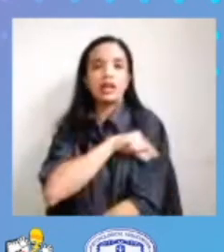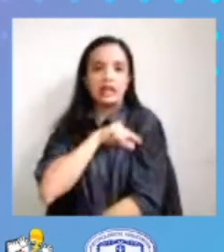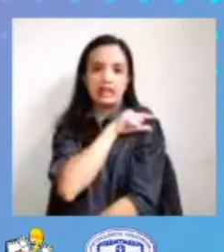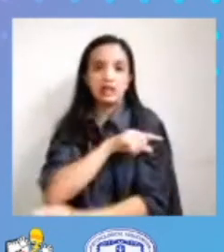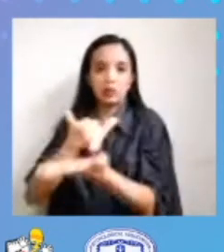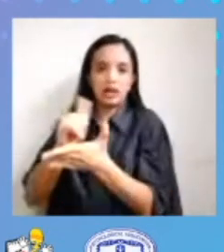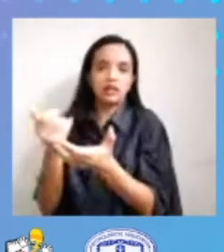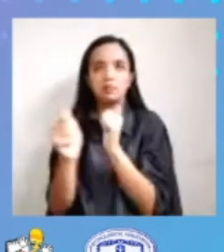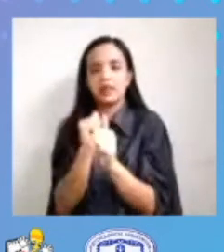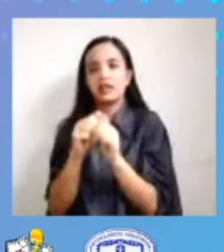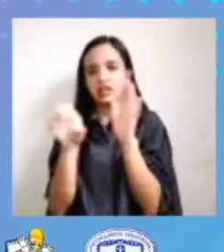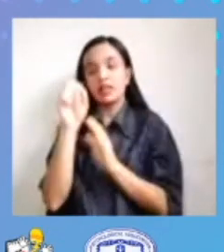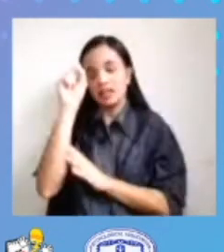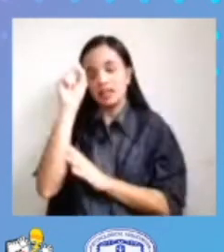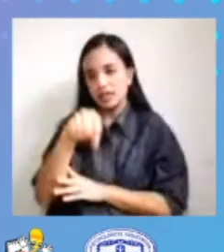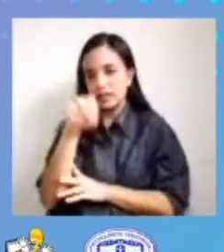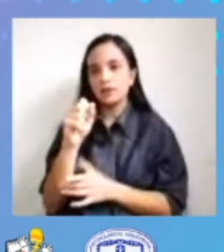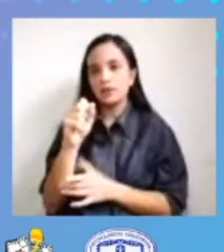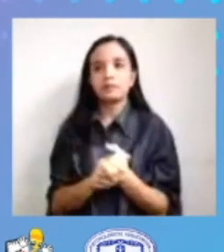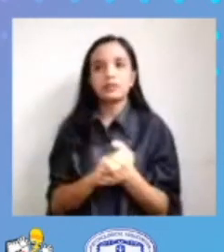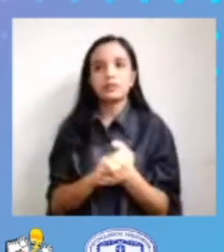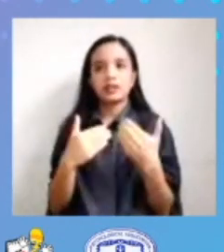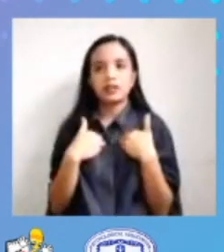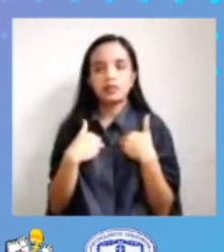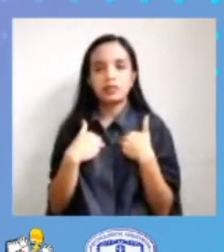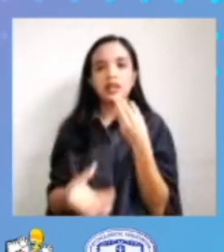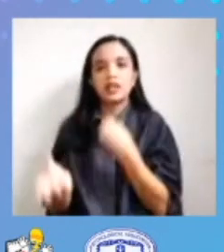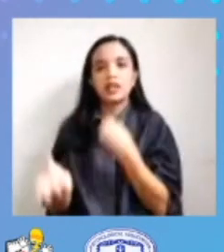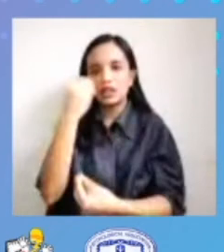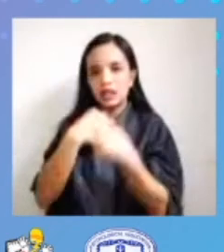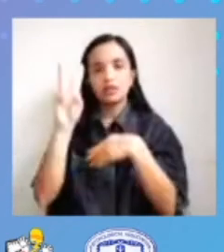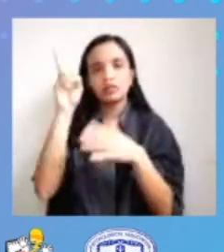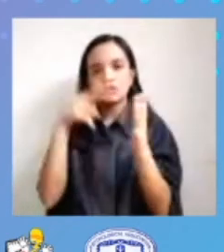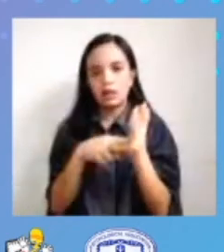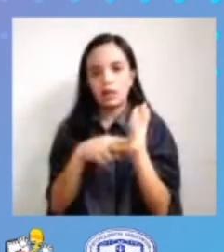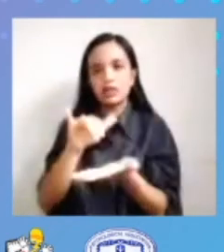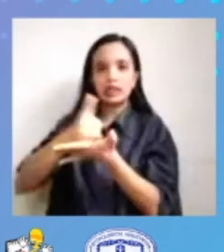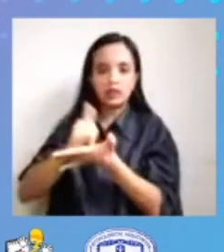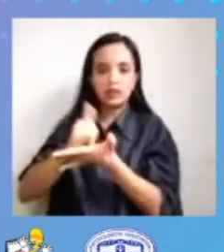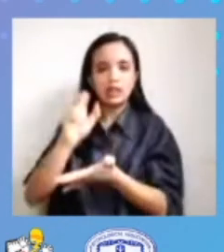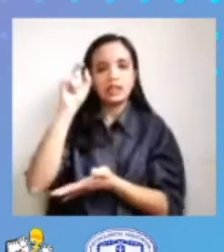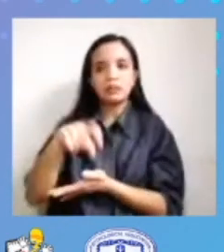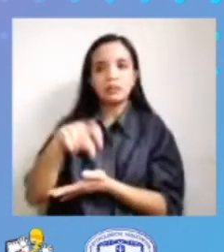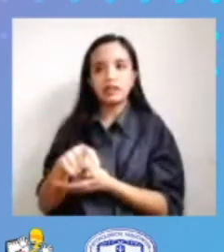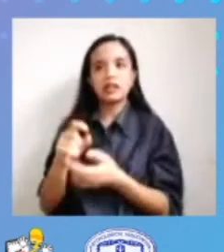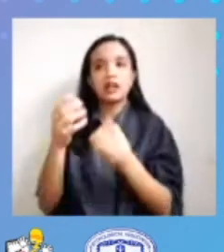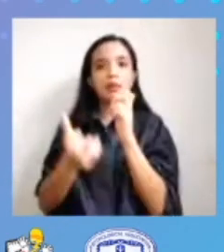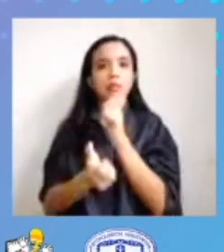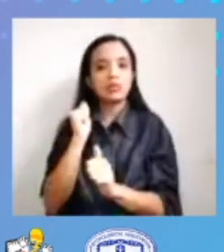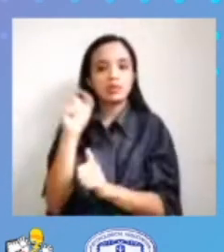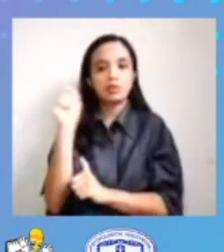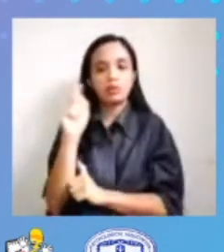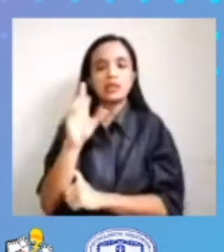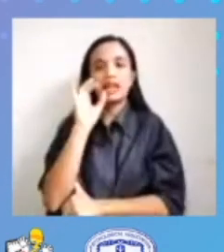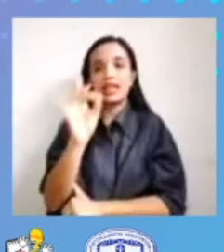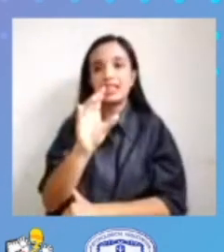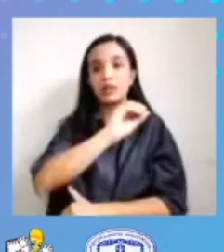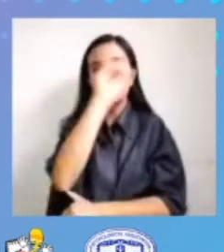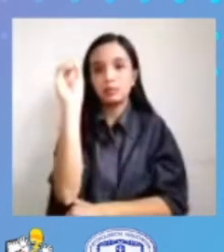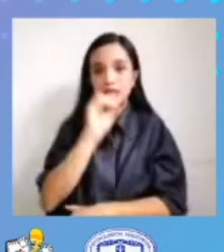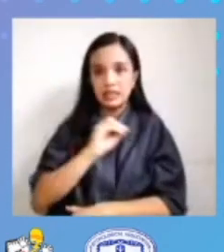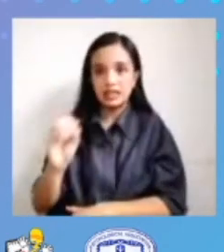you for Height, age, and weight. height, age, weight, Oh, and so then it's like the BMI, the body mass index,